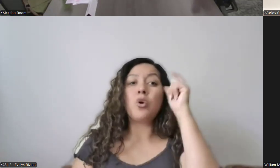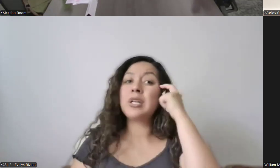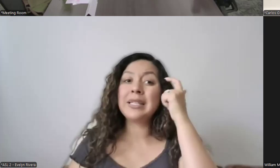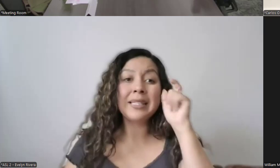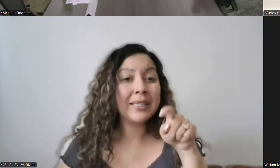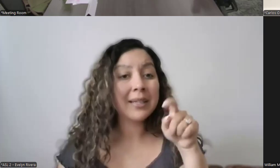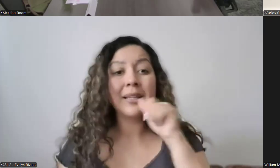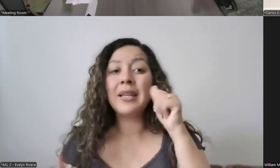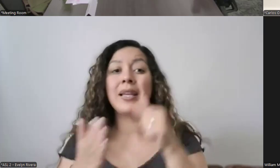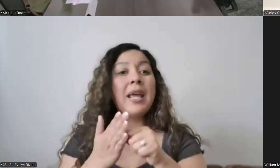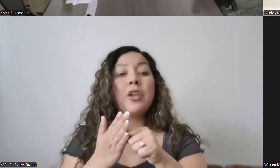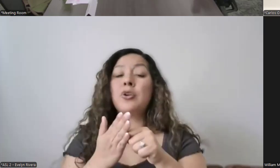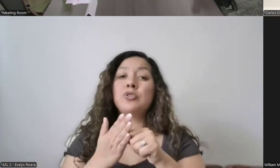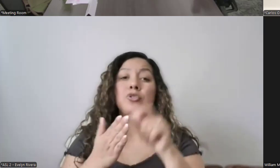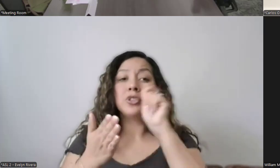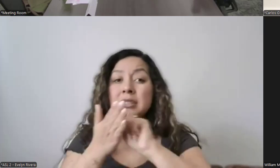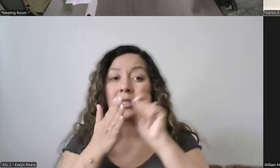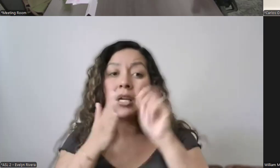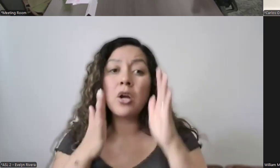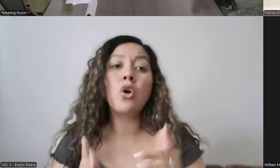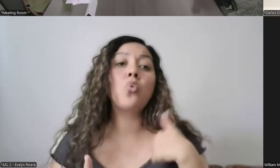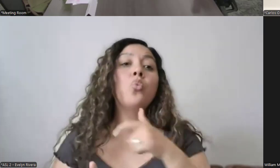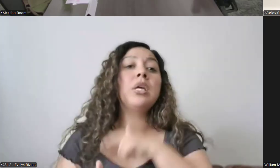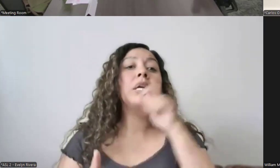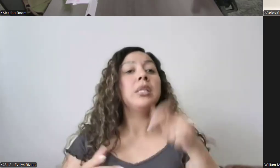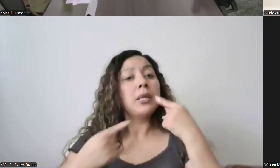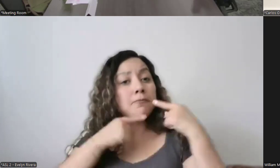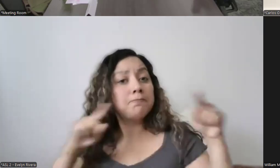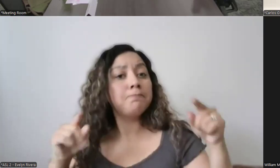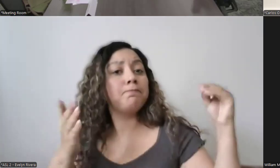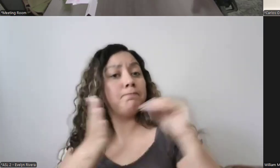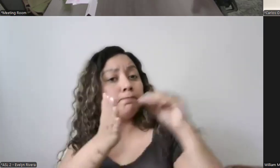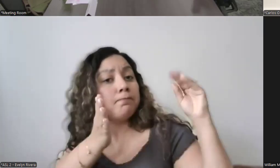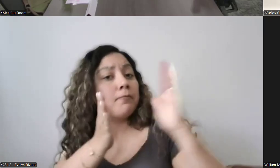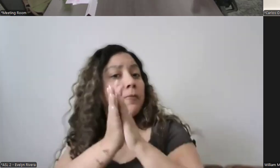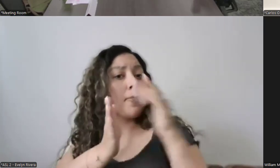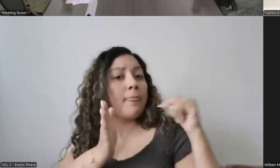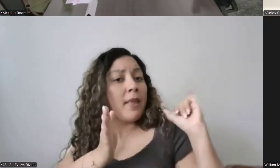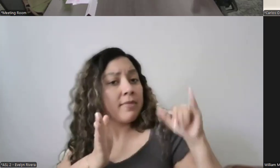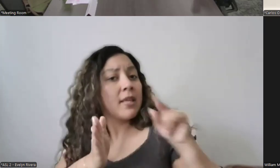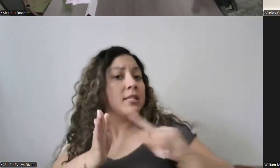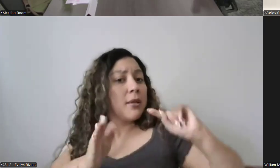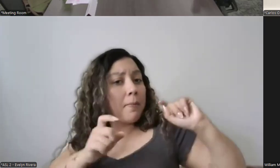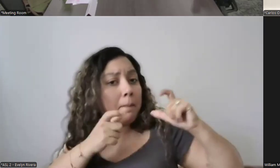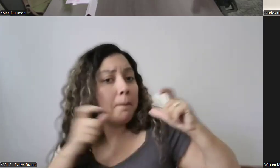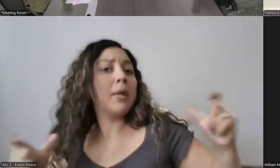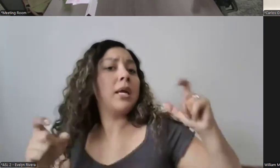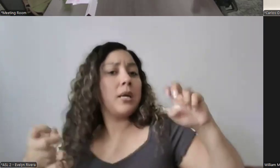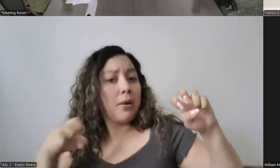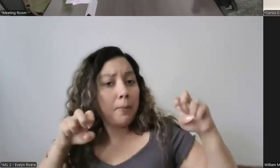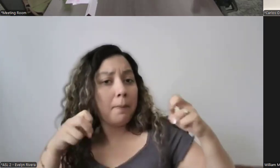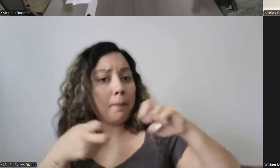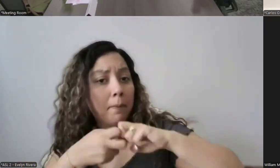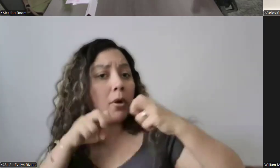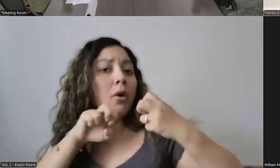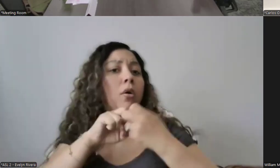secretary. We need a statement that says, this is an incredibly important problem. We need it. It's an urgent